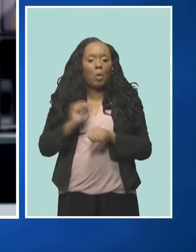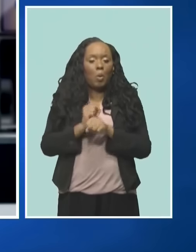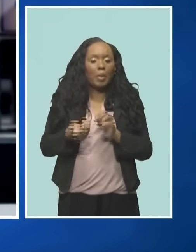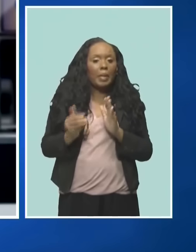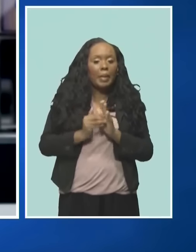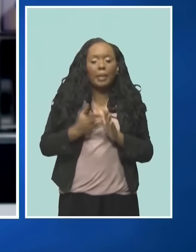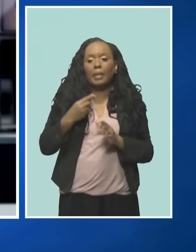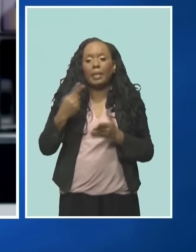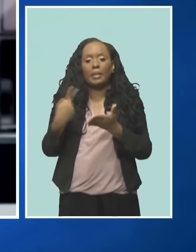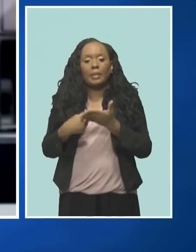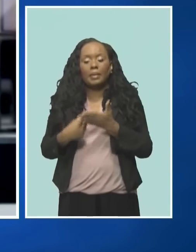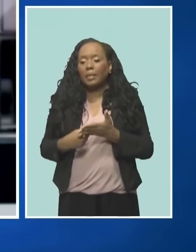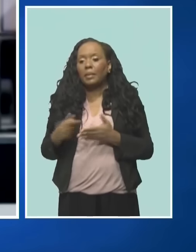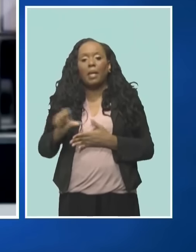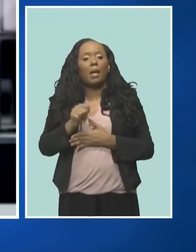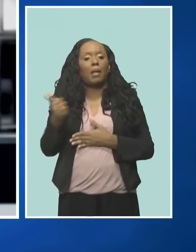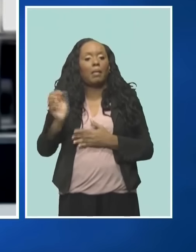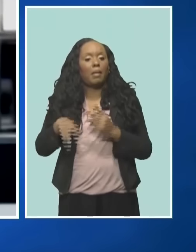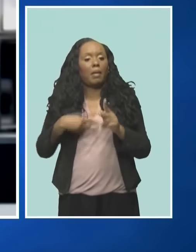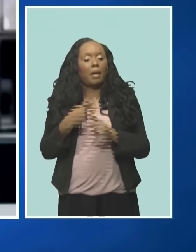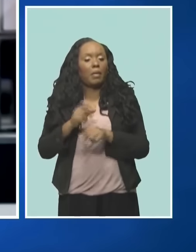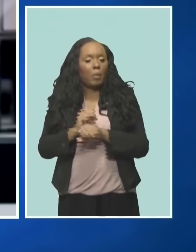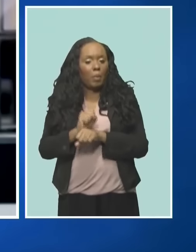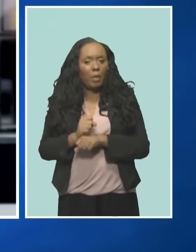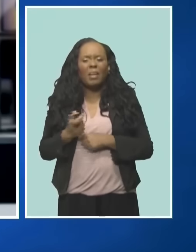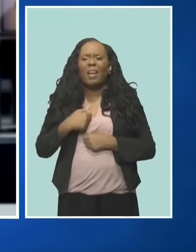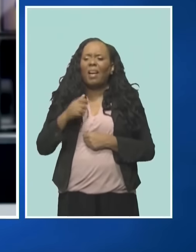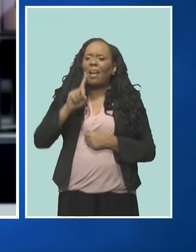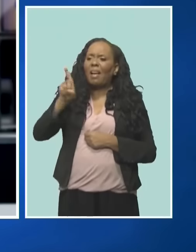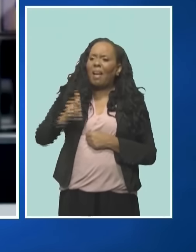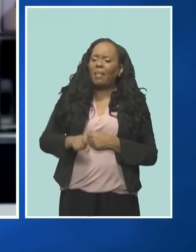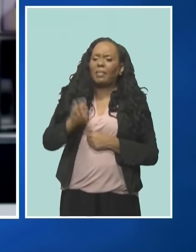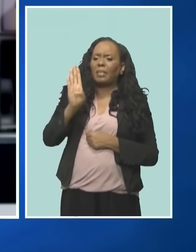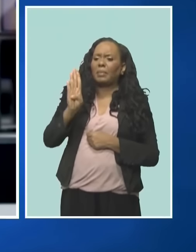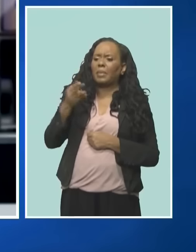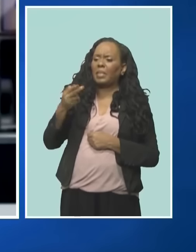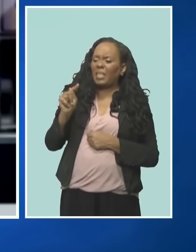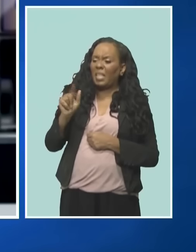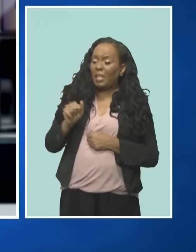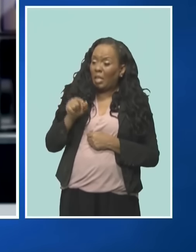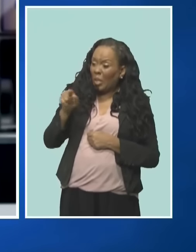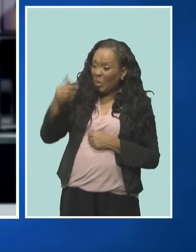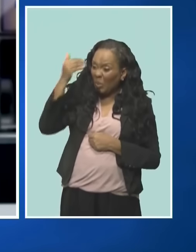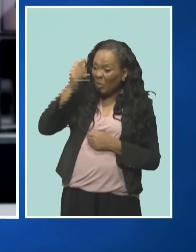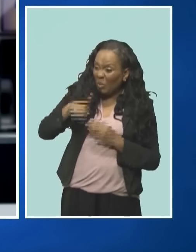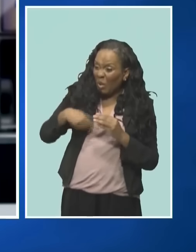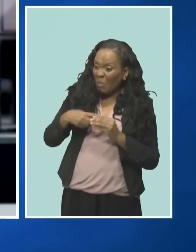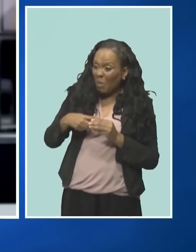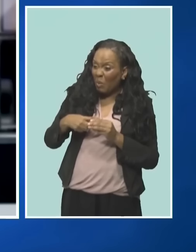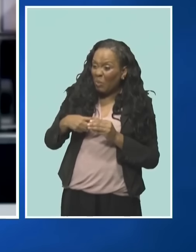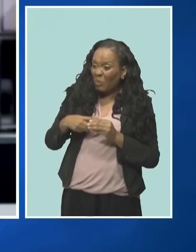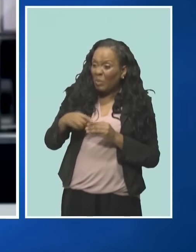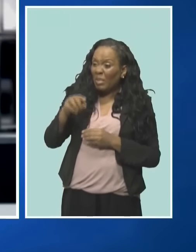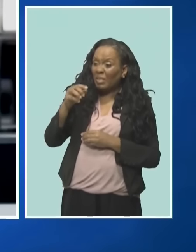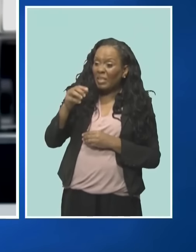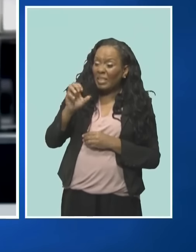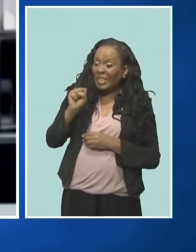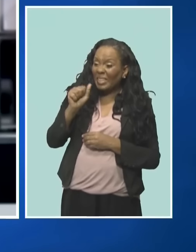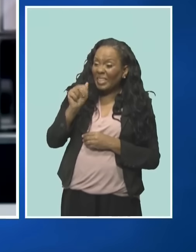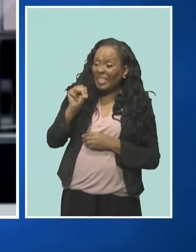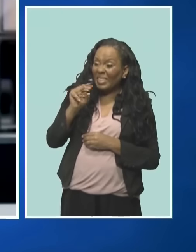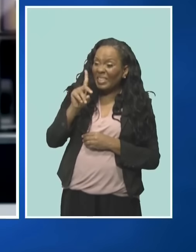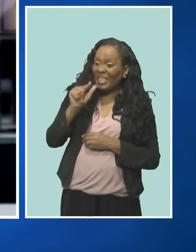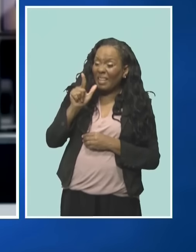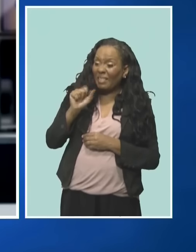other alternative employment. When I asked the BHTA if it was aware of the Sandals Barbados restructuring exercise,